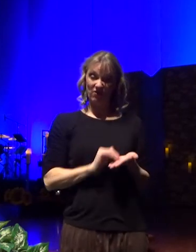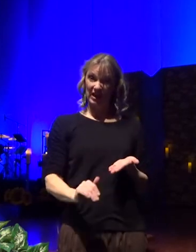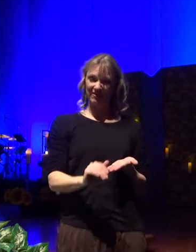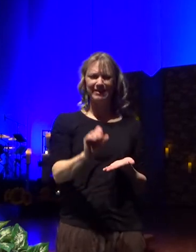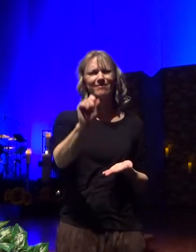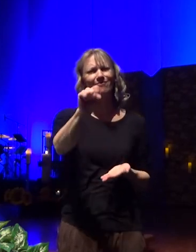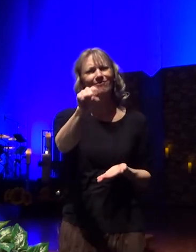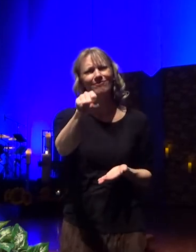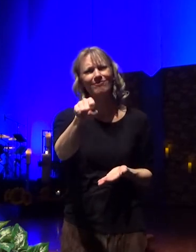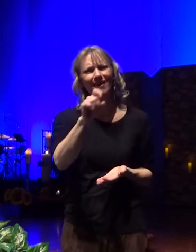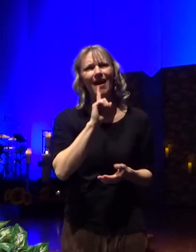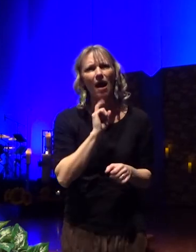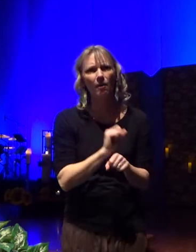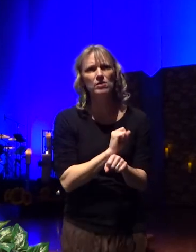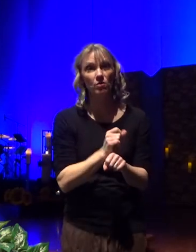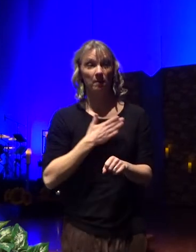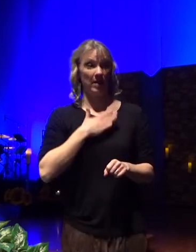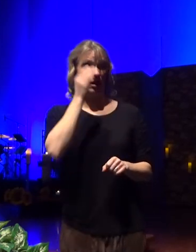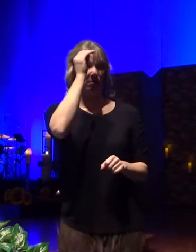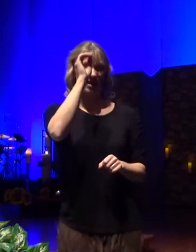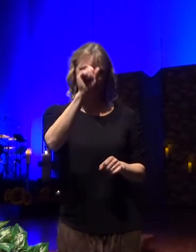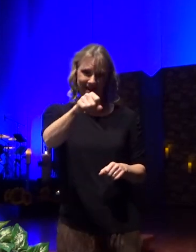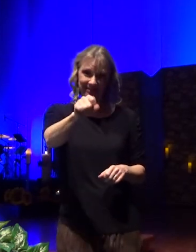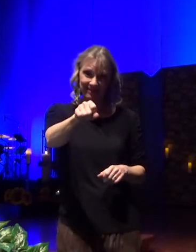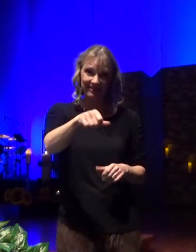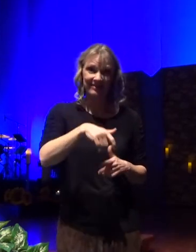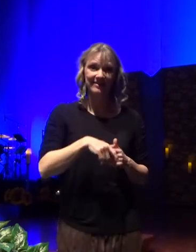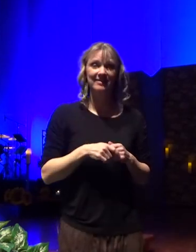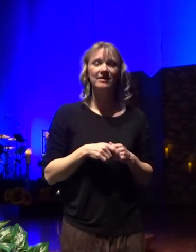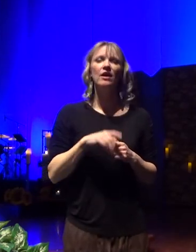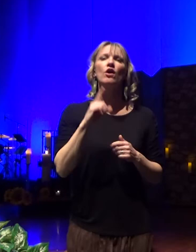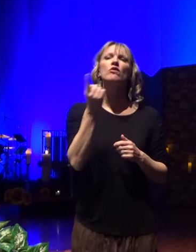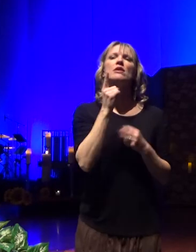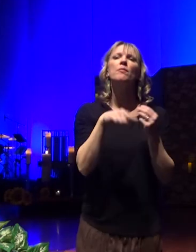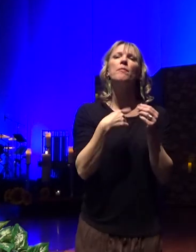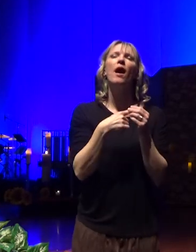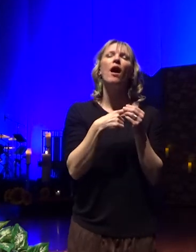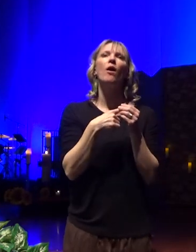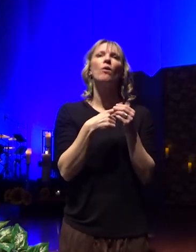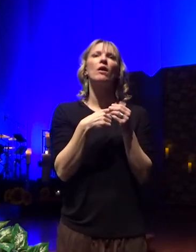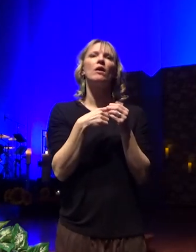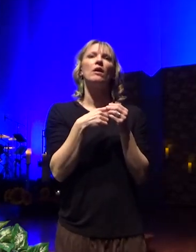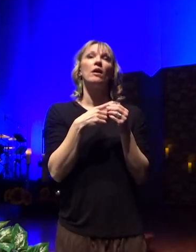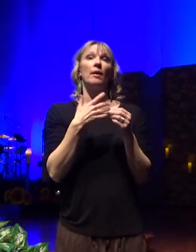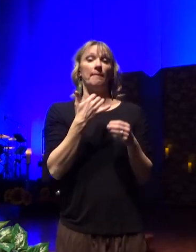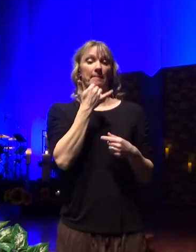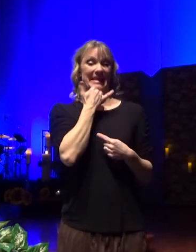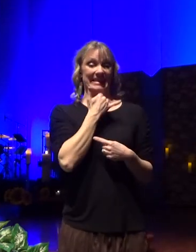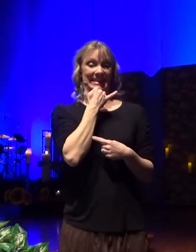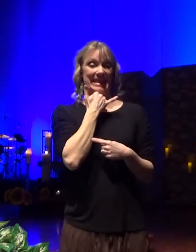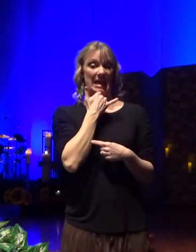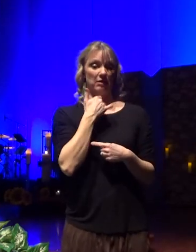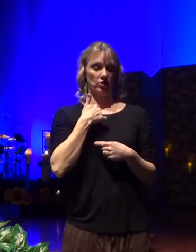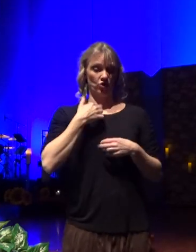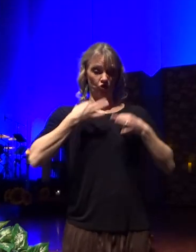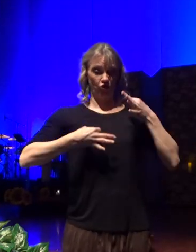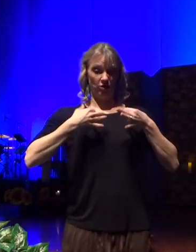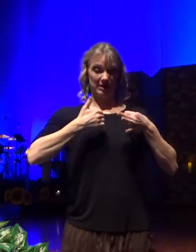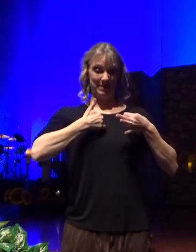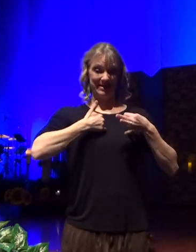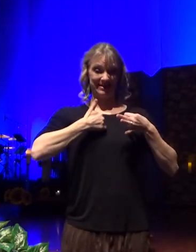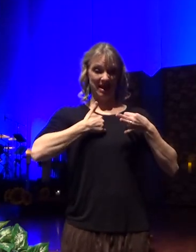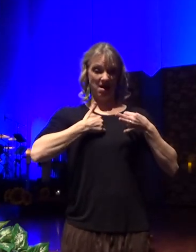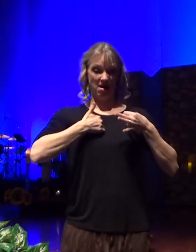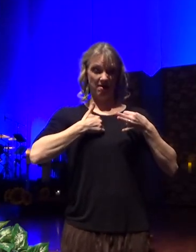forgiveness? Yes. Absolutely, in my opinion. There's something about when we take these mistakes that we've judged ourselves